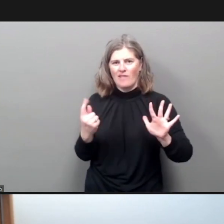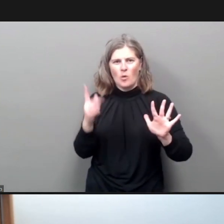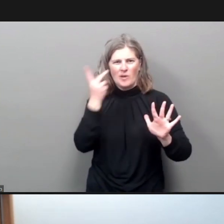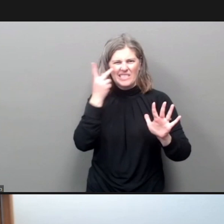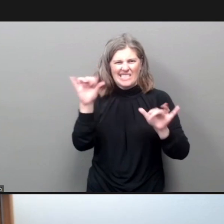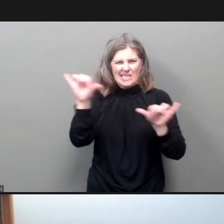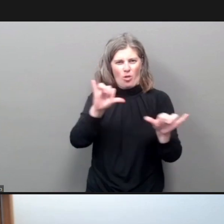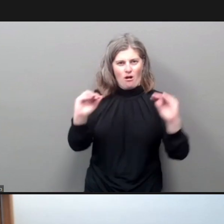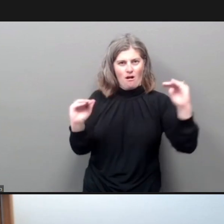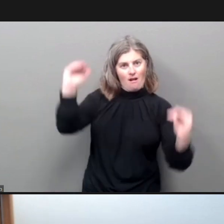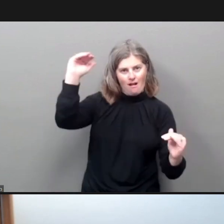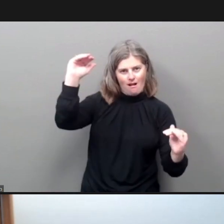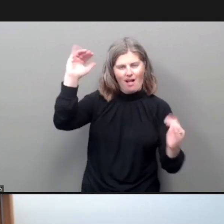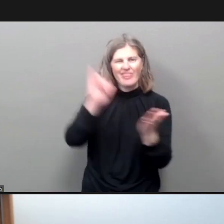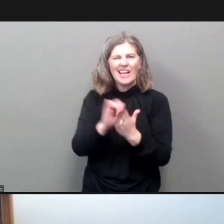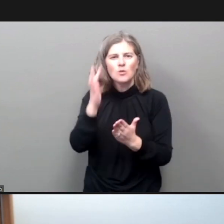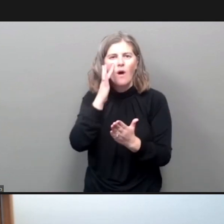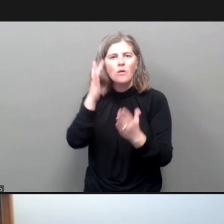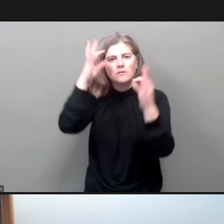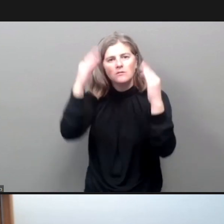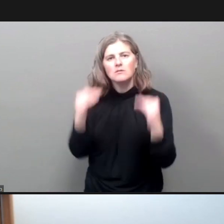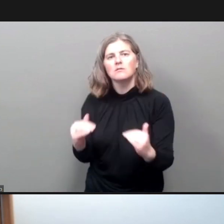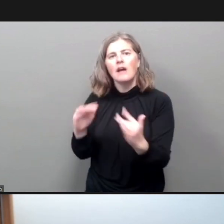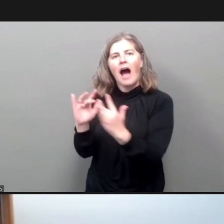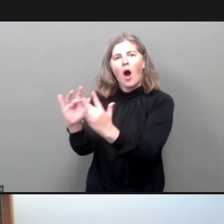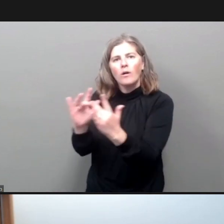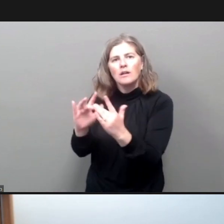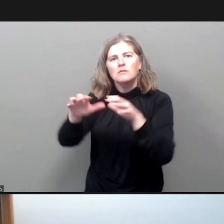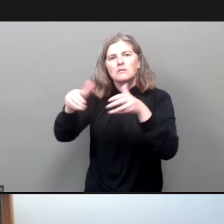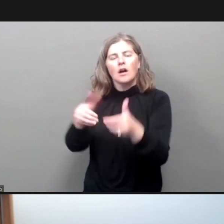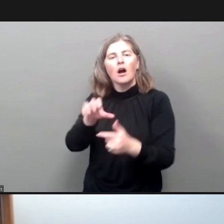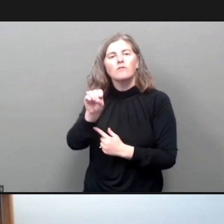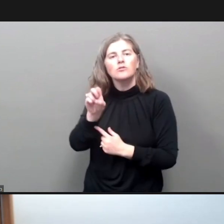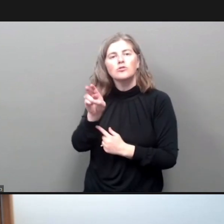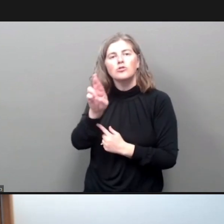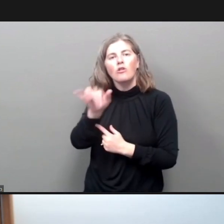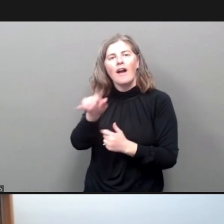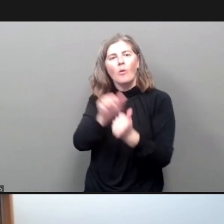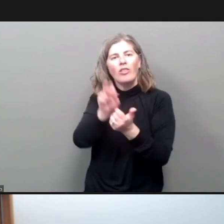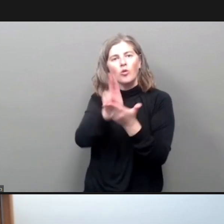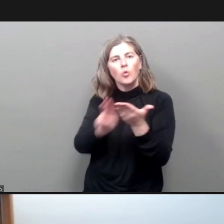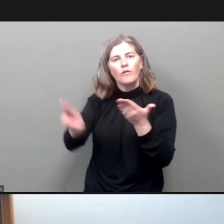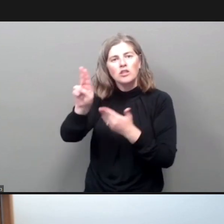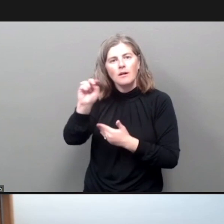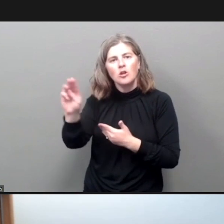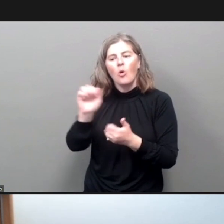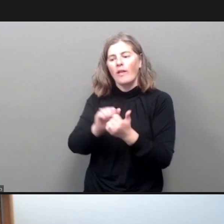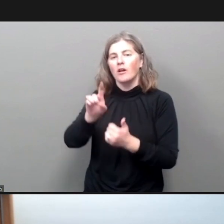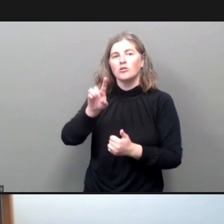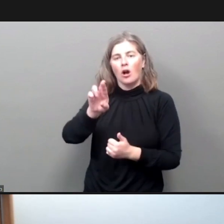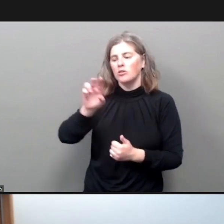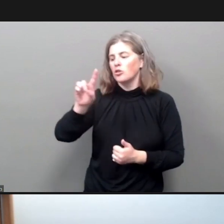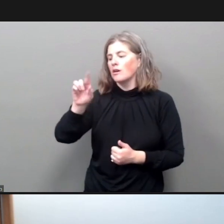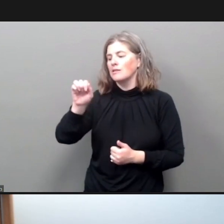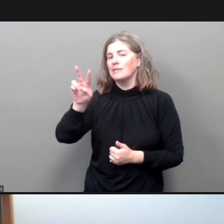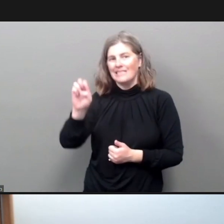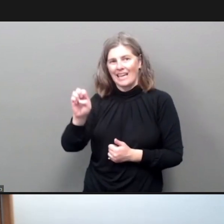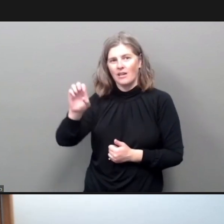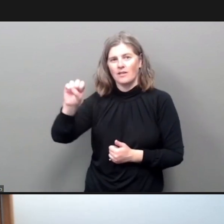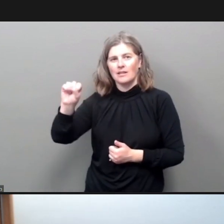of outreach. We're also doing a set of surveys with University of New Mexico with Dr. Gabe Sanchez. He's actually reaching out